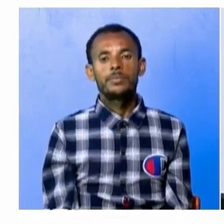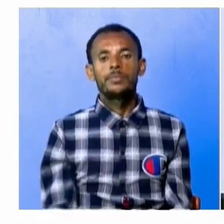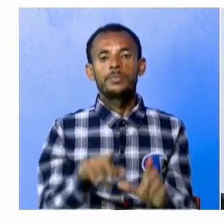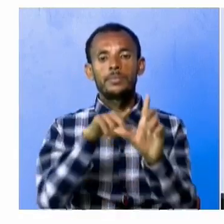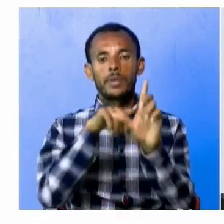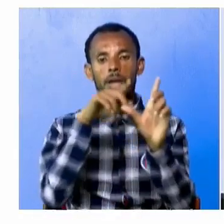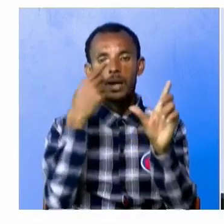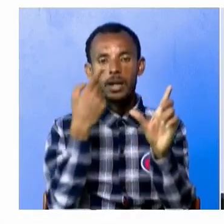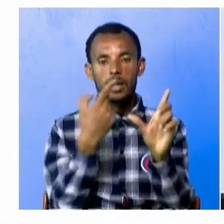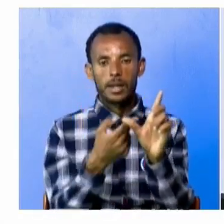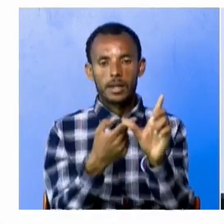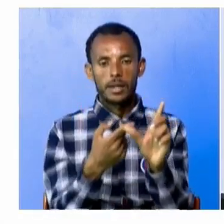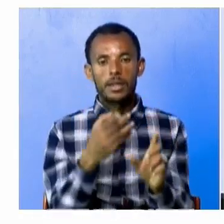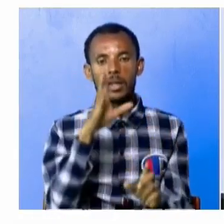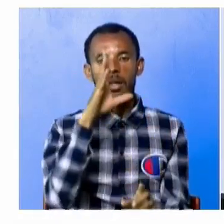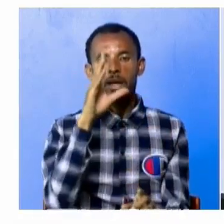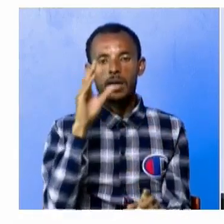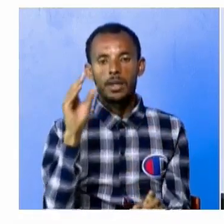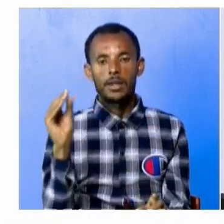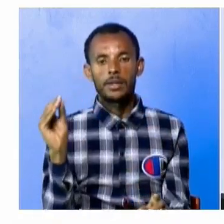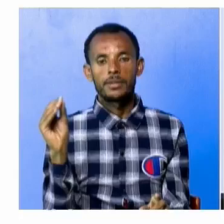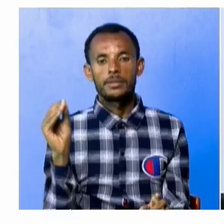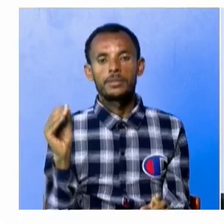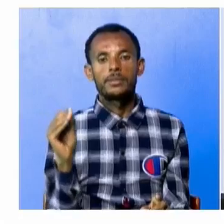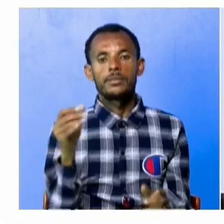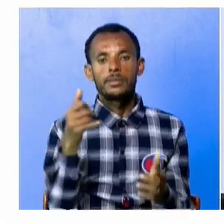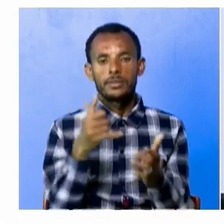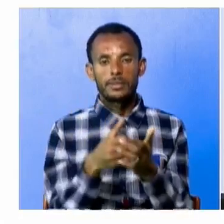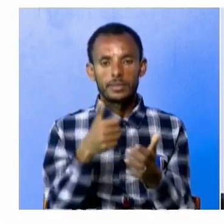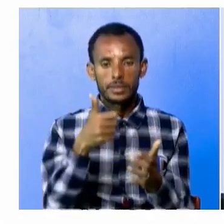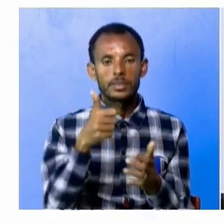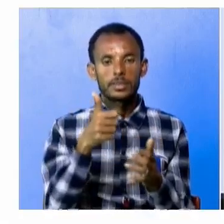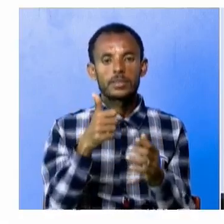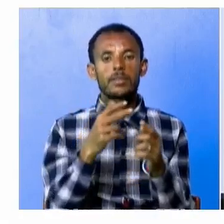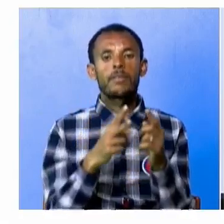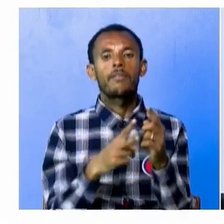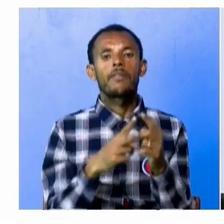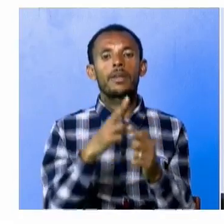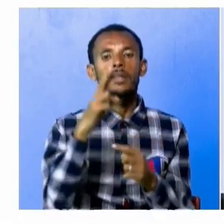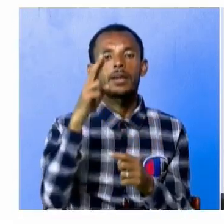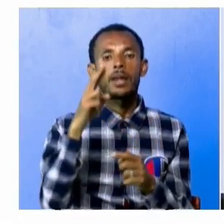angle and its vertical angle.